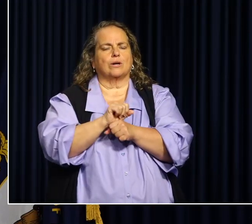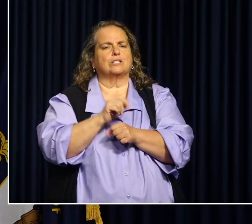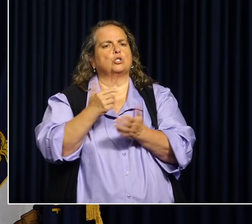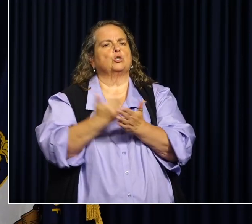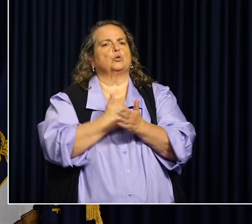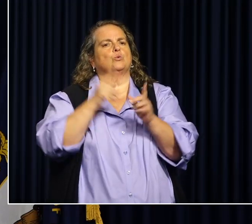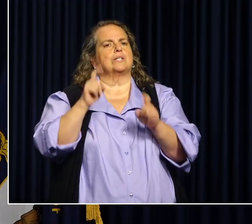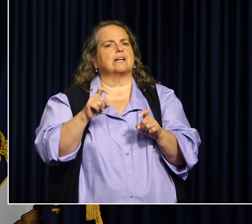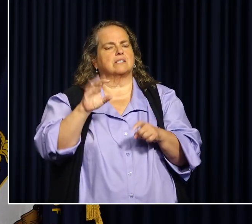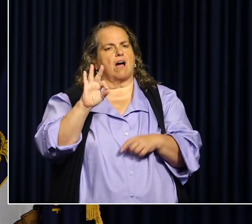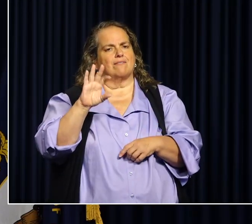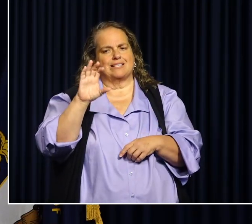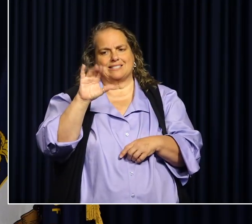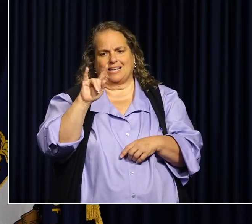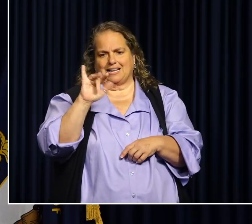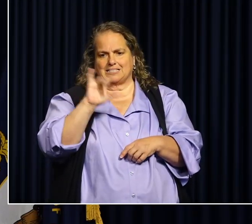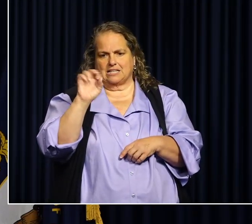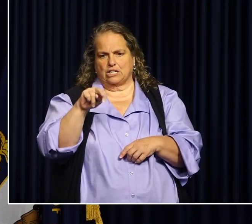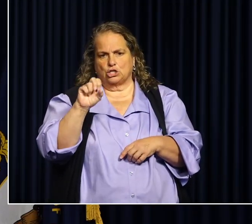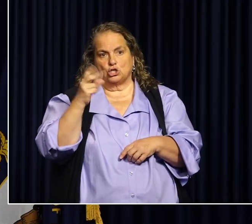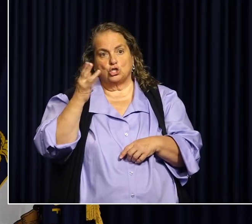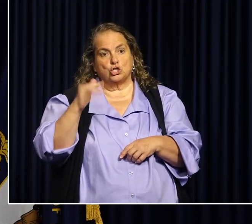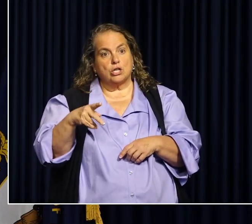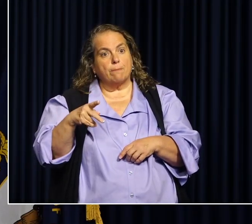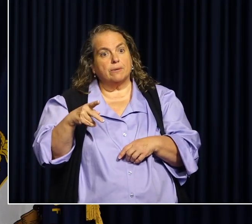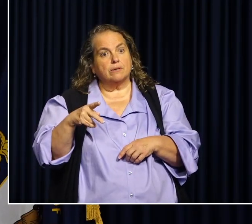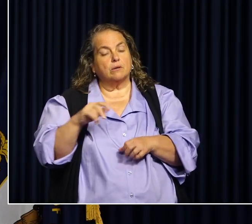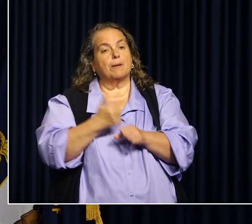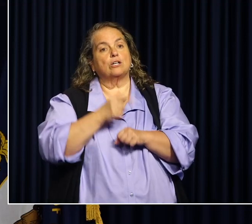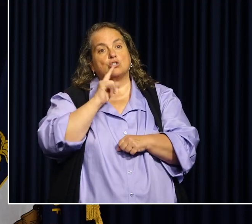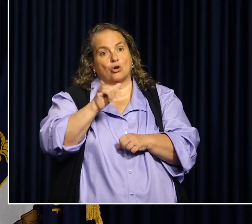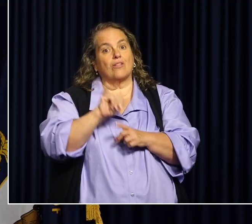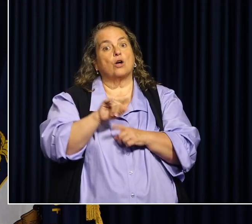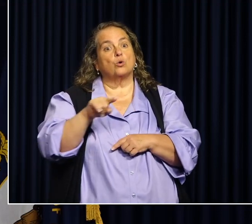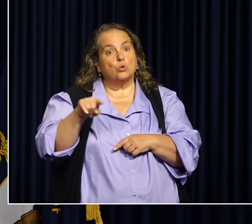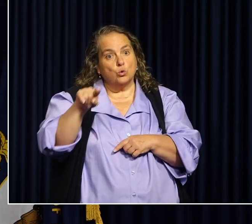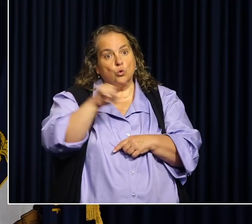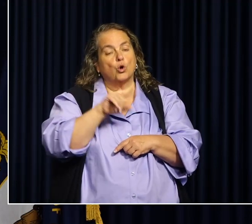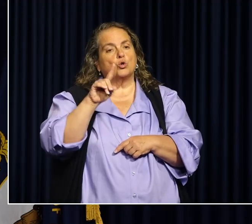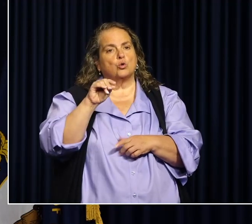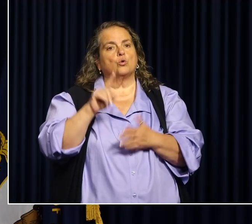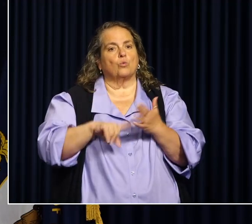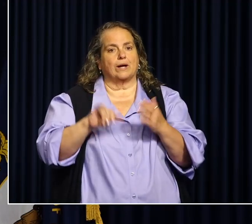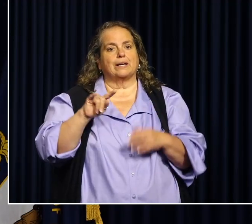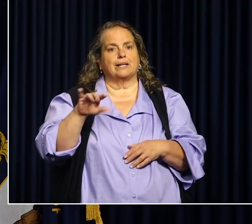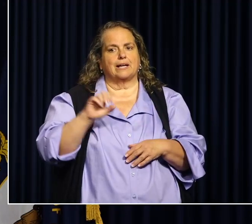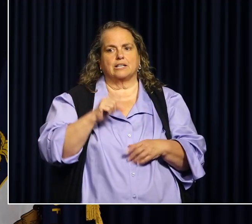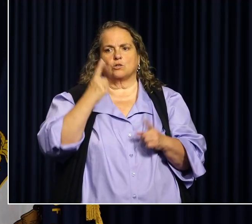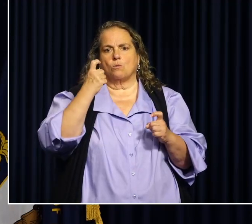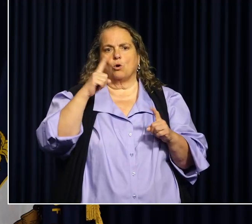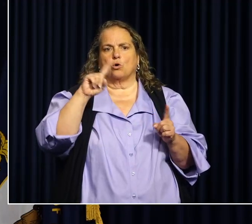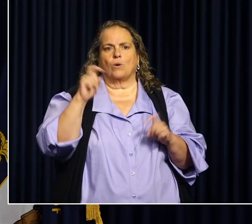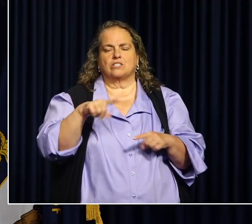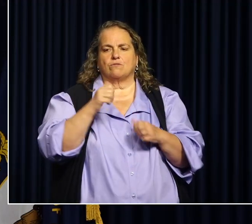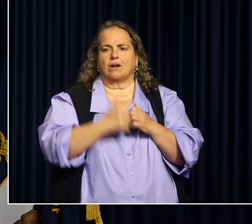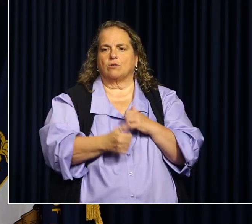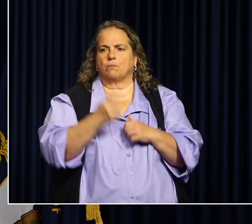citizenship. It's that new test of humanity, of making sure that we do what it takes. We'll do one more question for